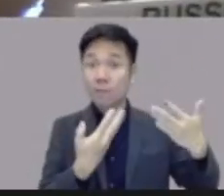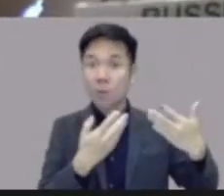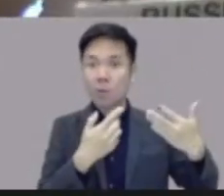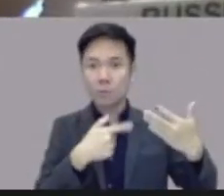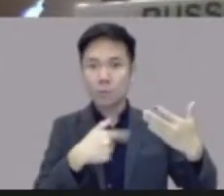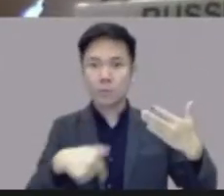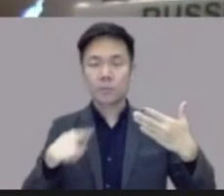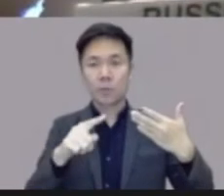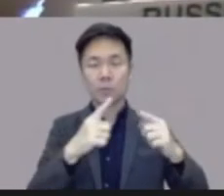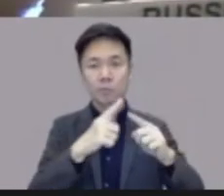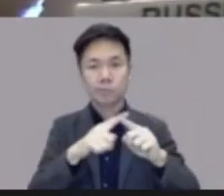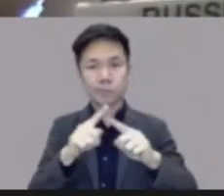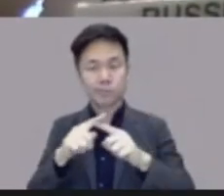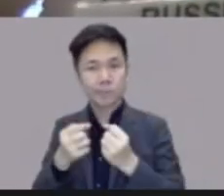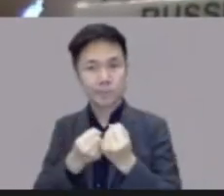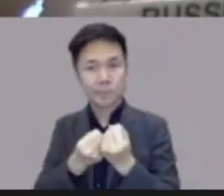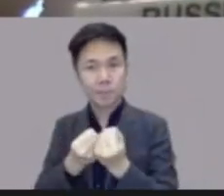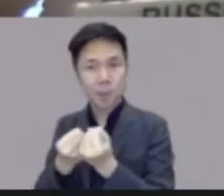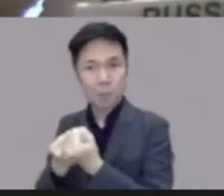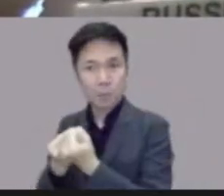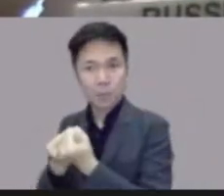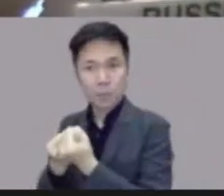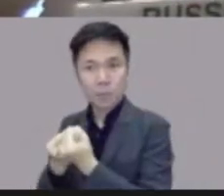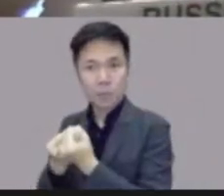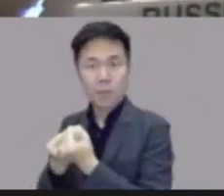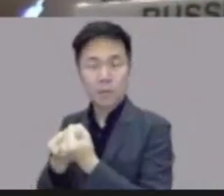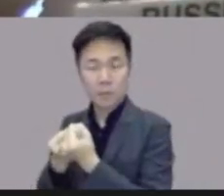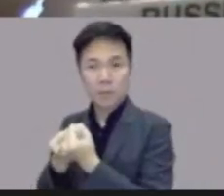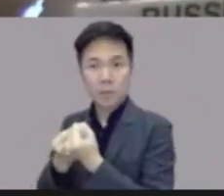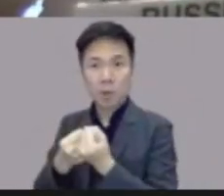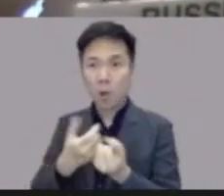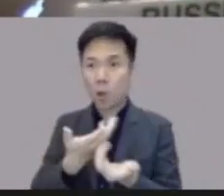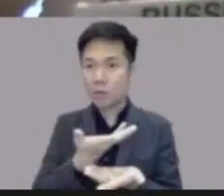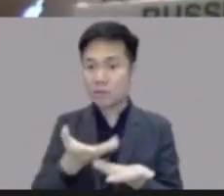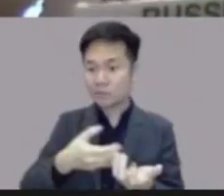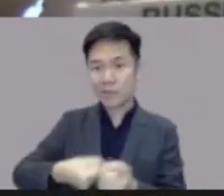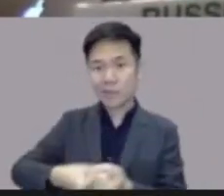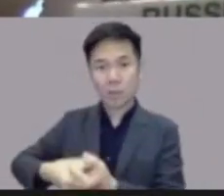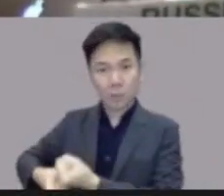major groups and other stakeholders platform